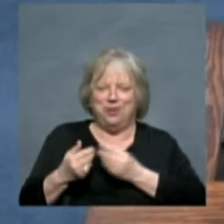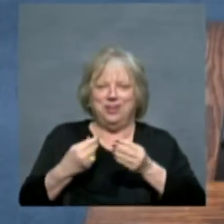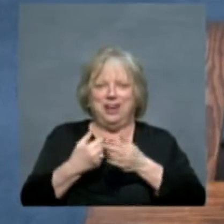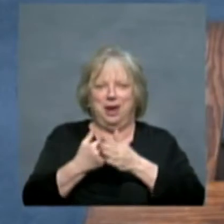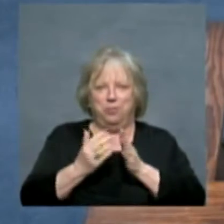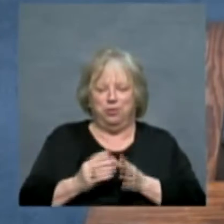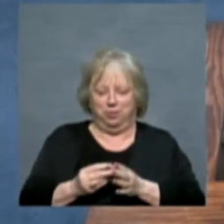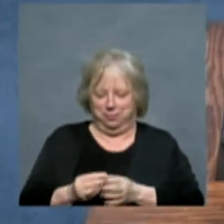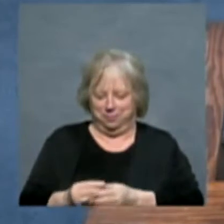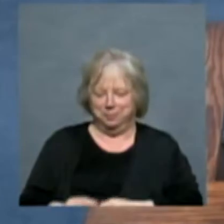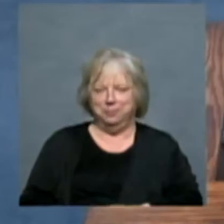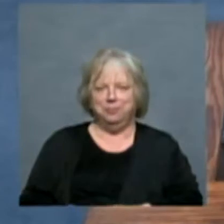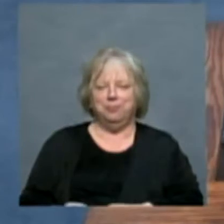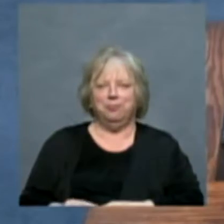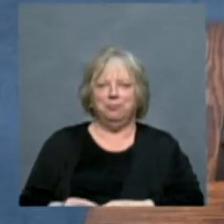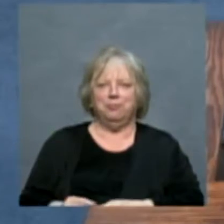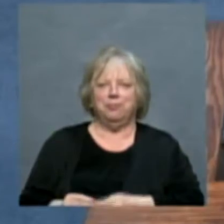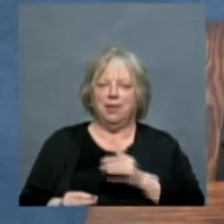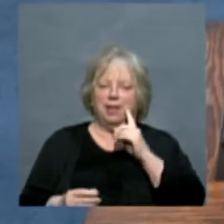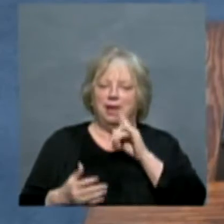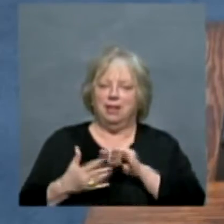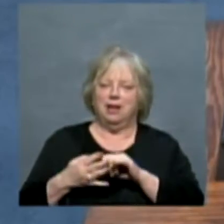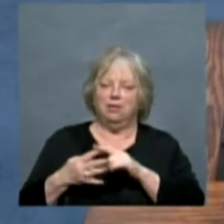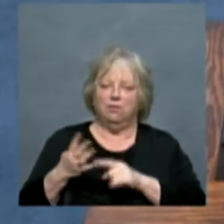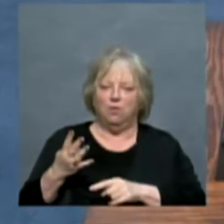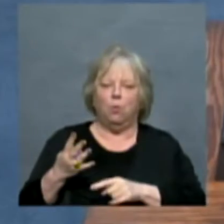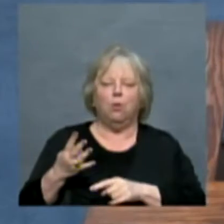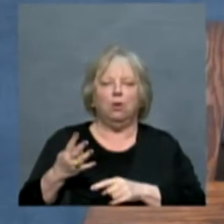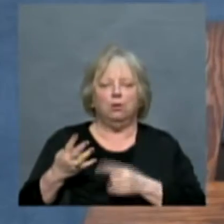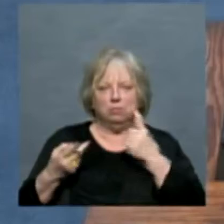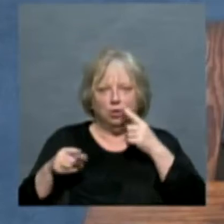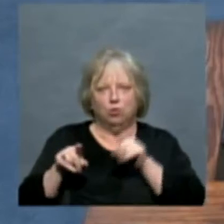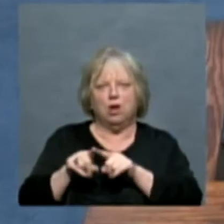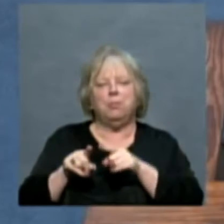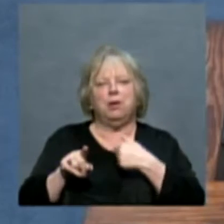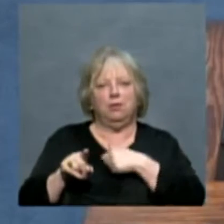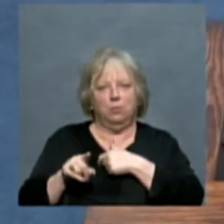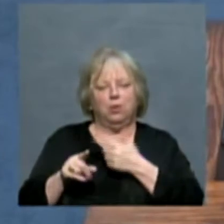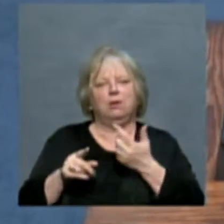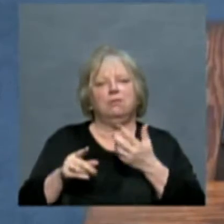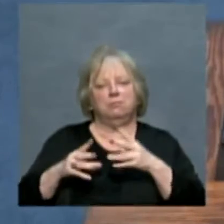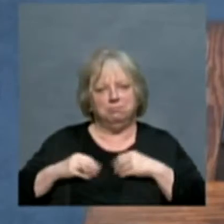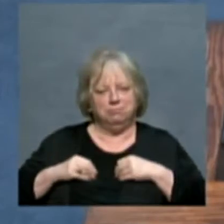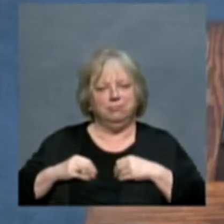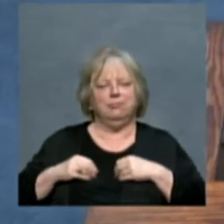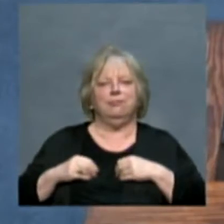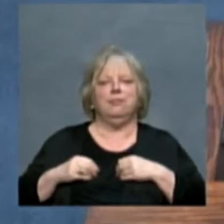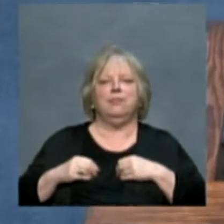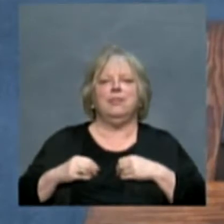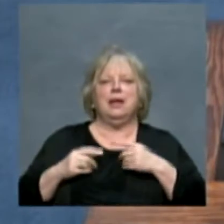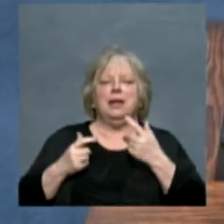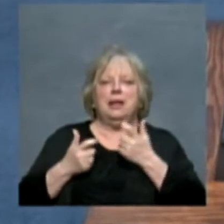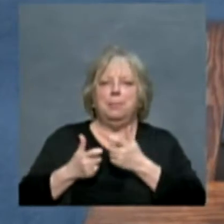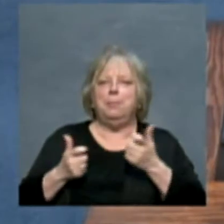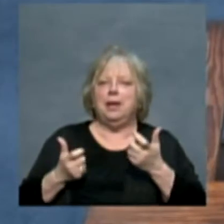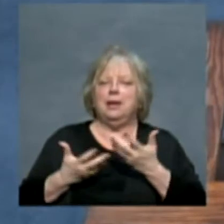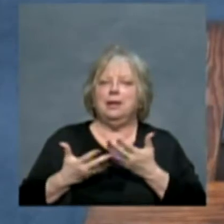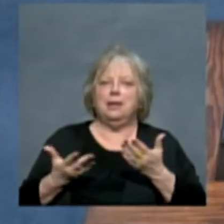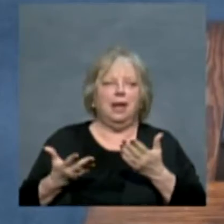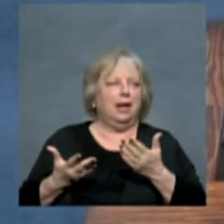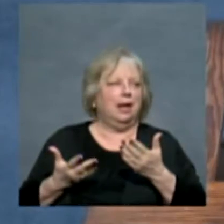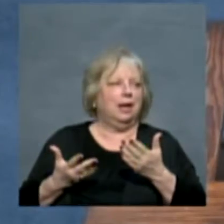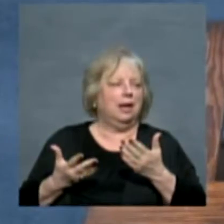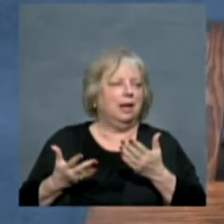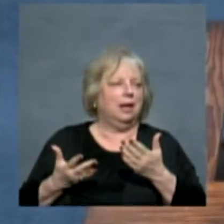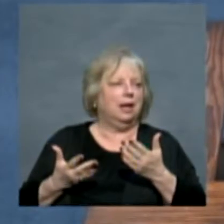I think that's really 4 concessions that we've given. The biggest concession, I think this room would probably be full of